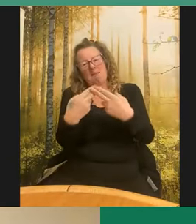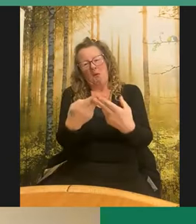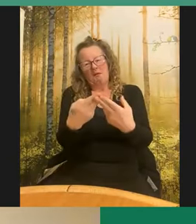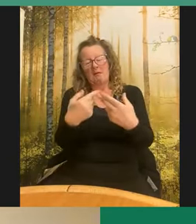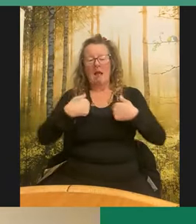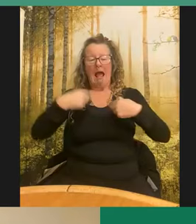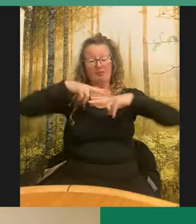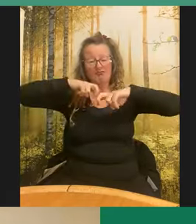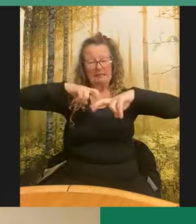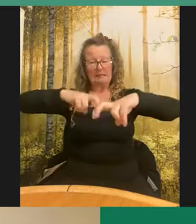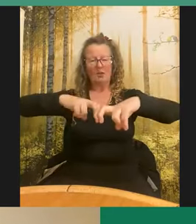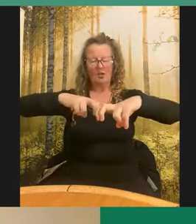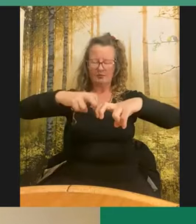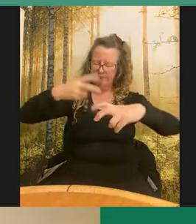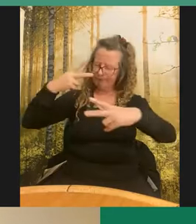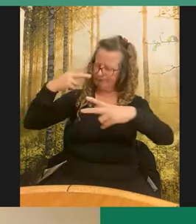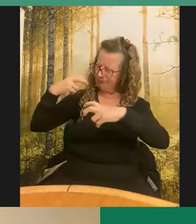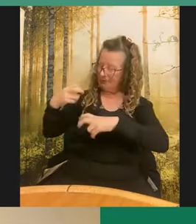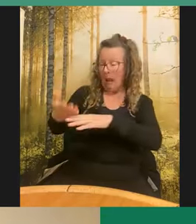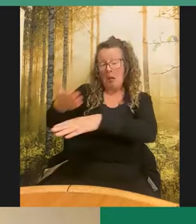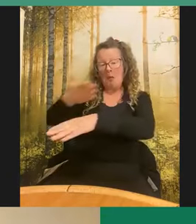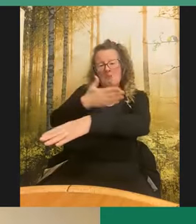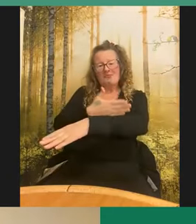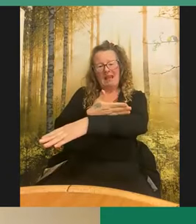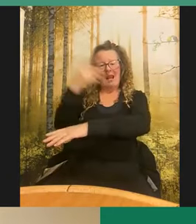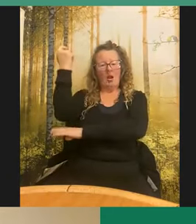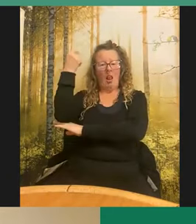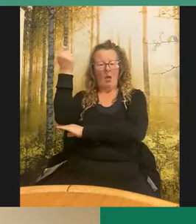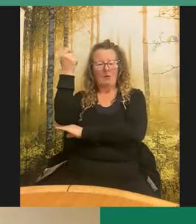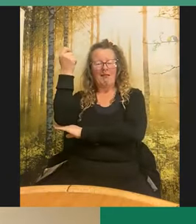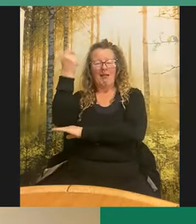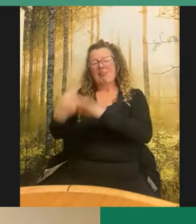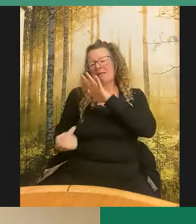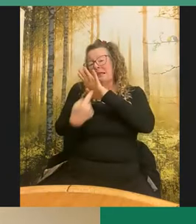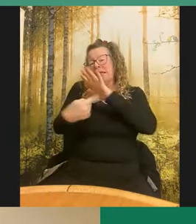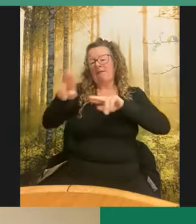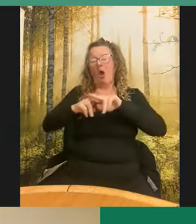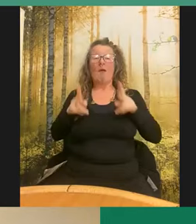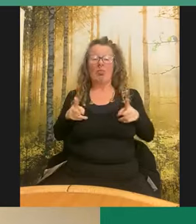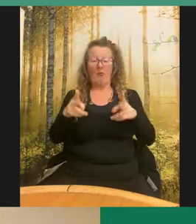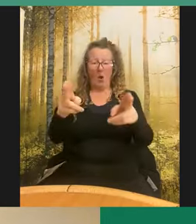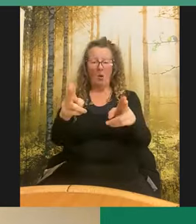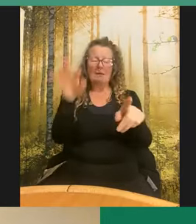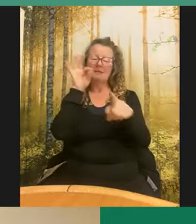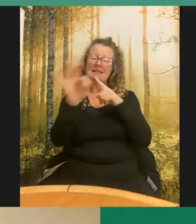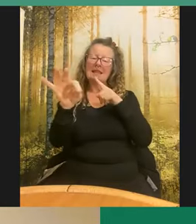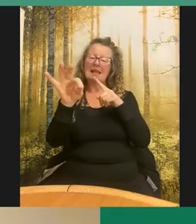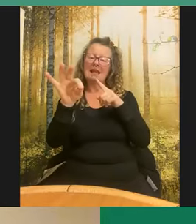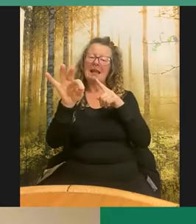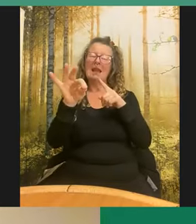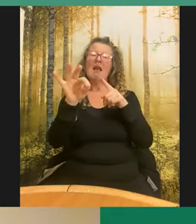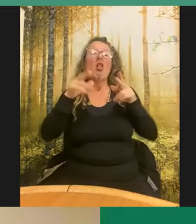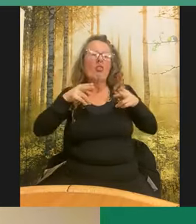on kind of in pre-colonial space about the significance of the road, and especially in the shanty, the road